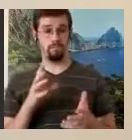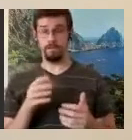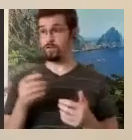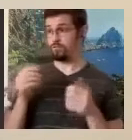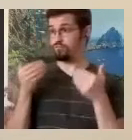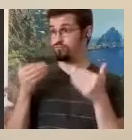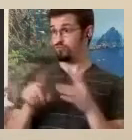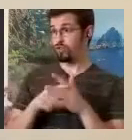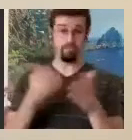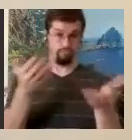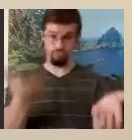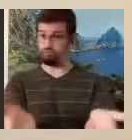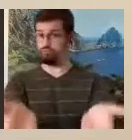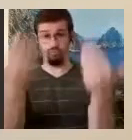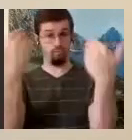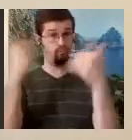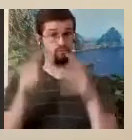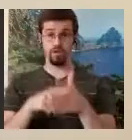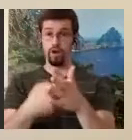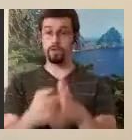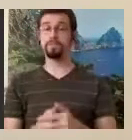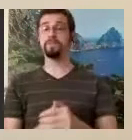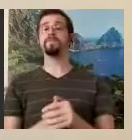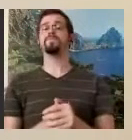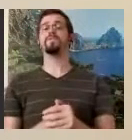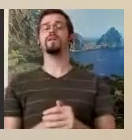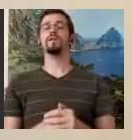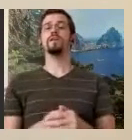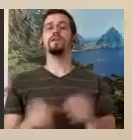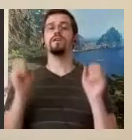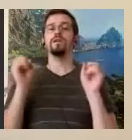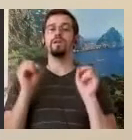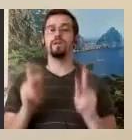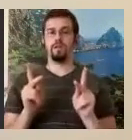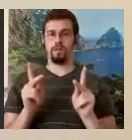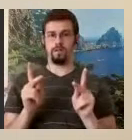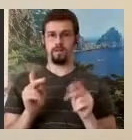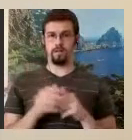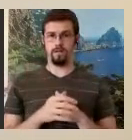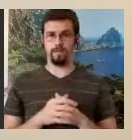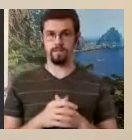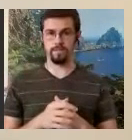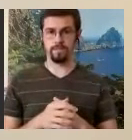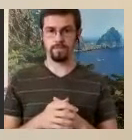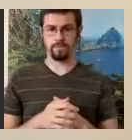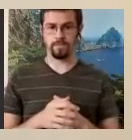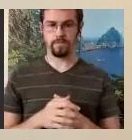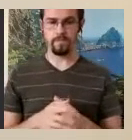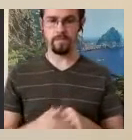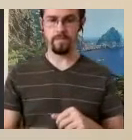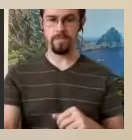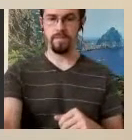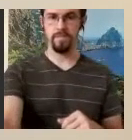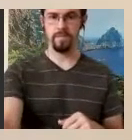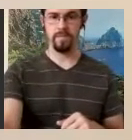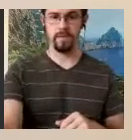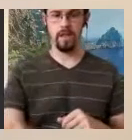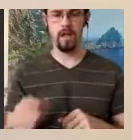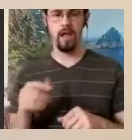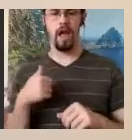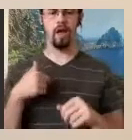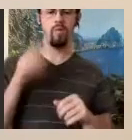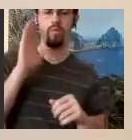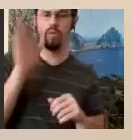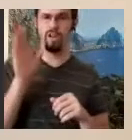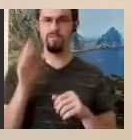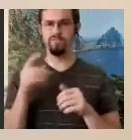Please. Okay, so I heard Claudia Bianchini's presentation, and I think it was the first or second day, I can't remember, and she